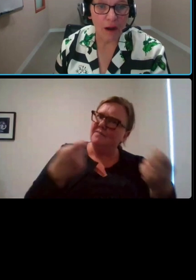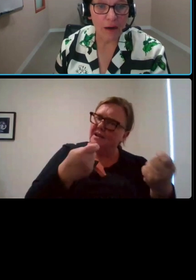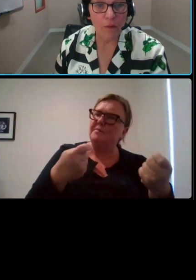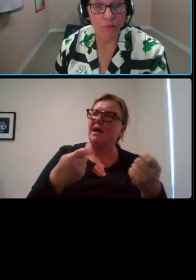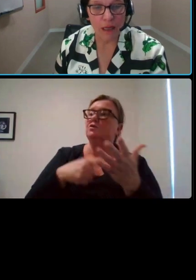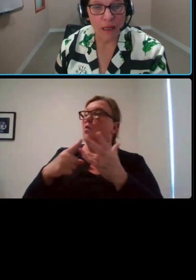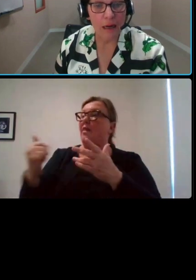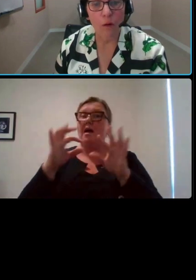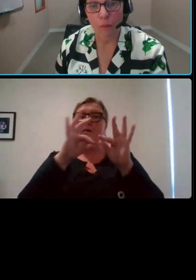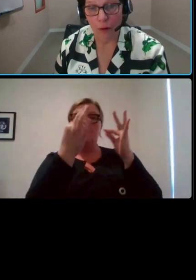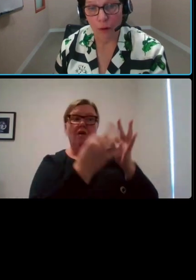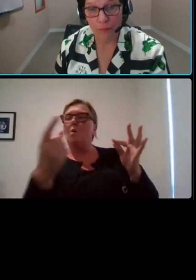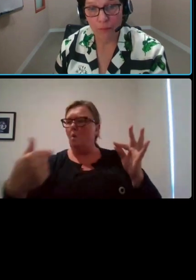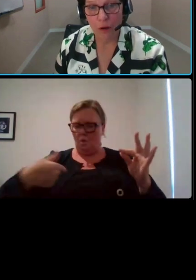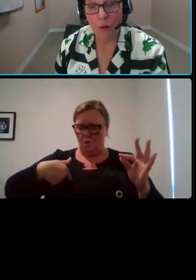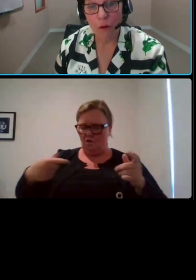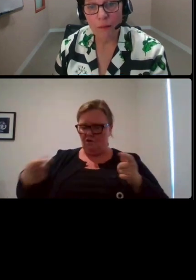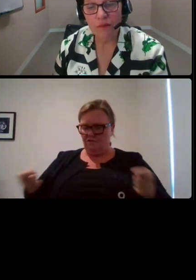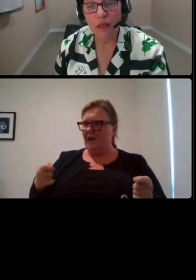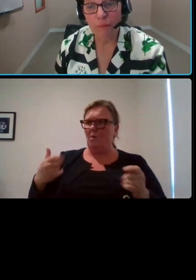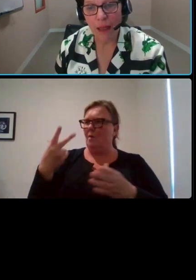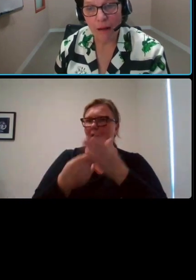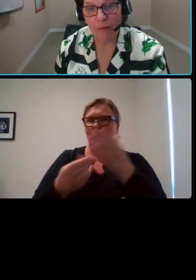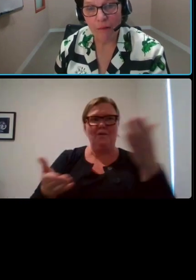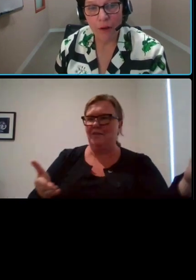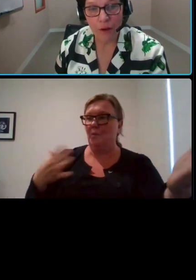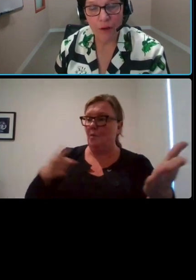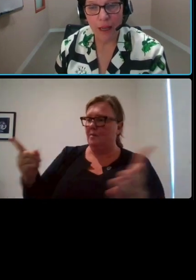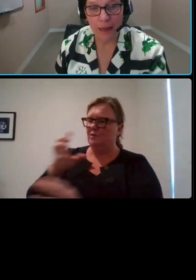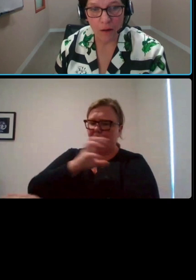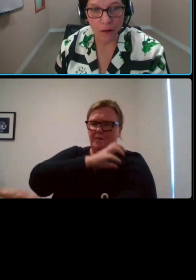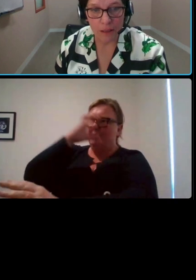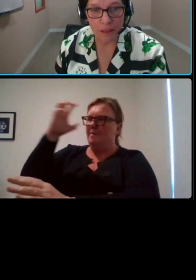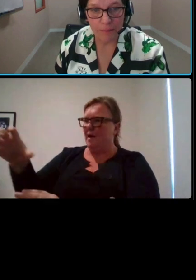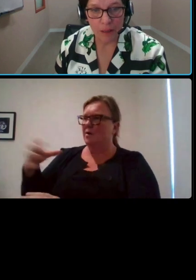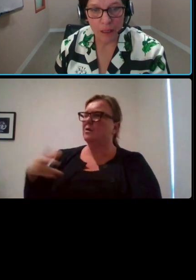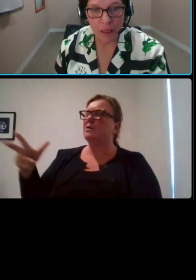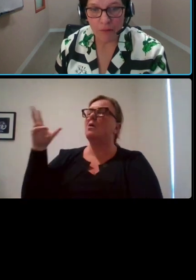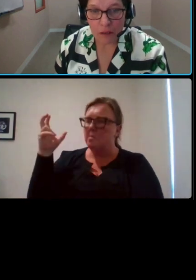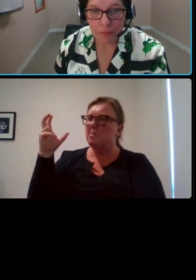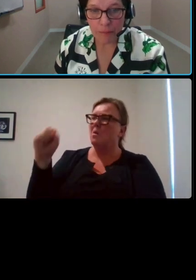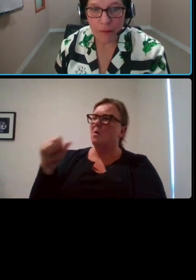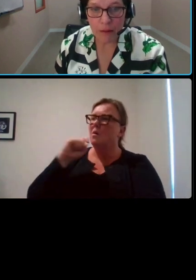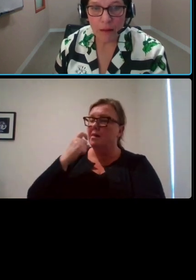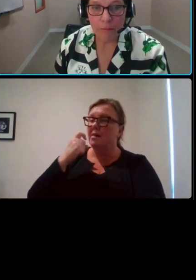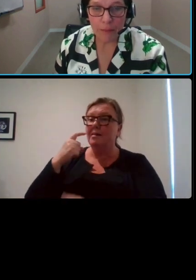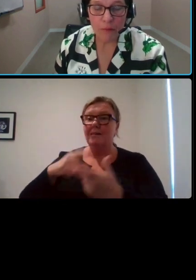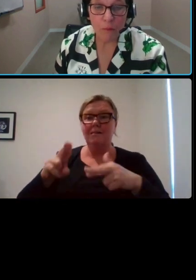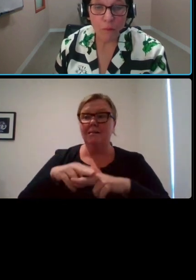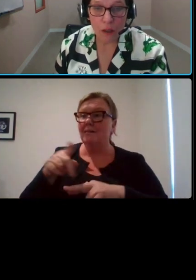to their provider or the regulator or both. We want them to feel empowered, heard and acknowledged. If older